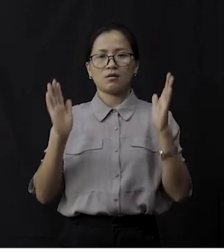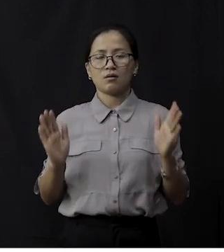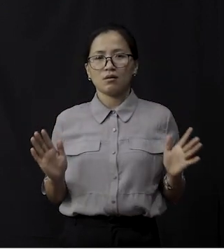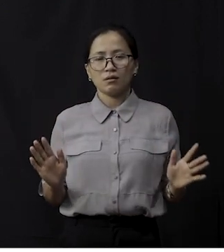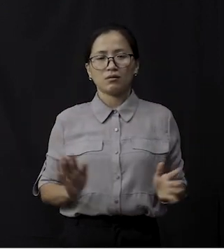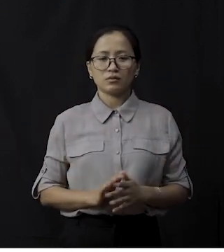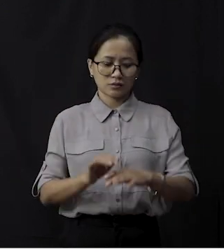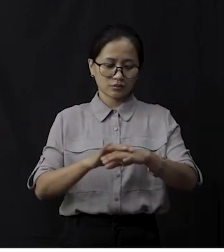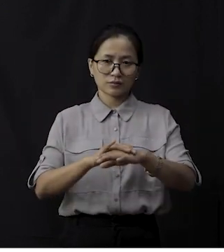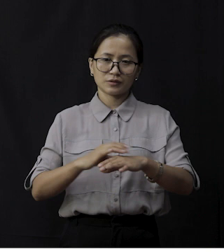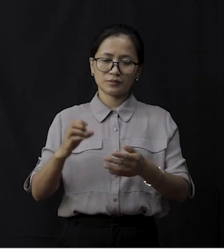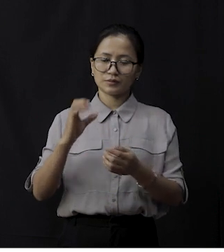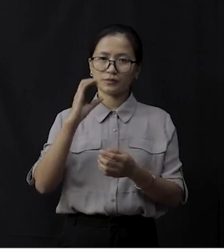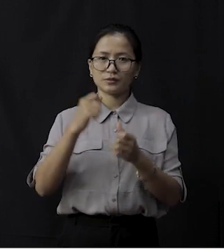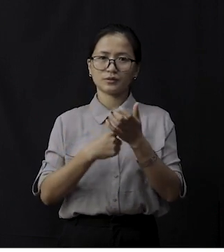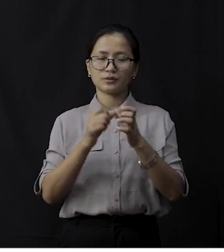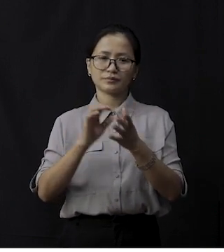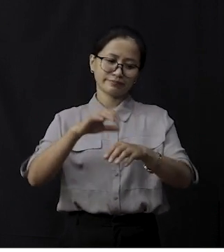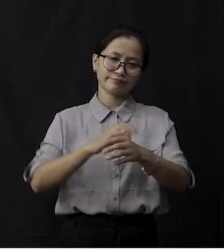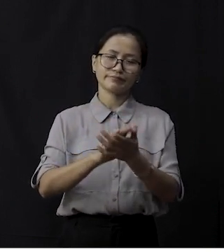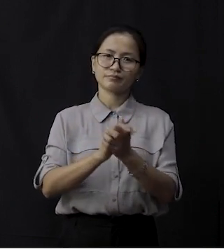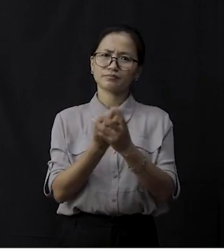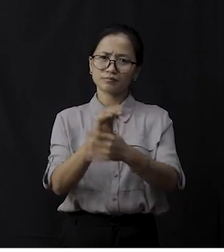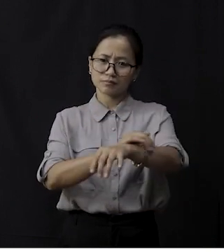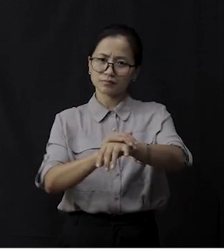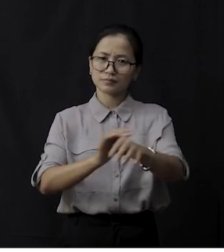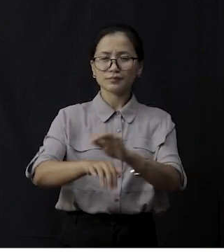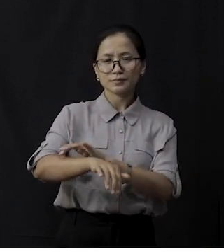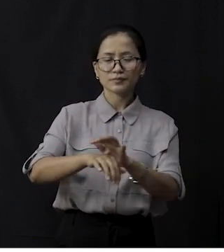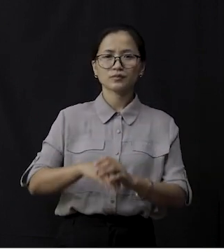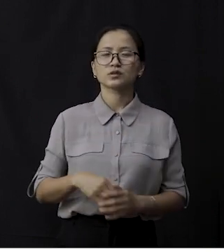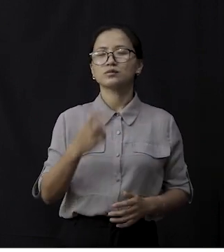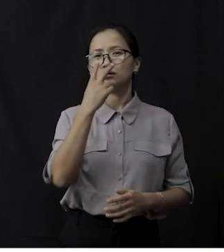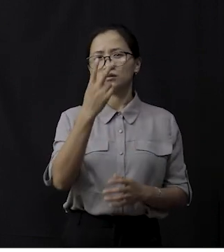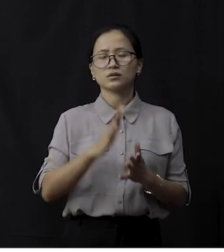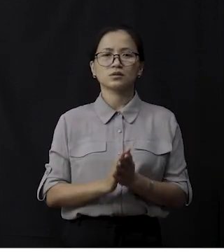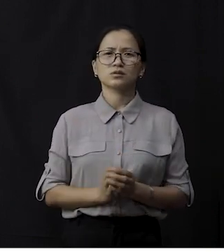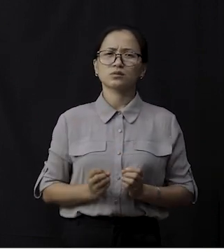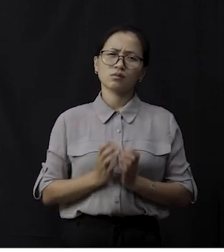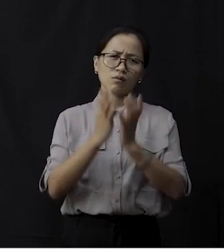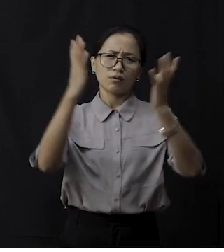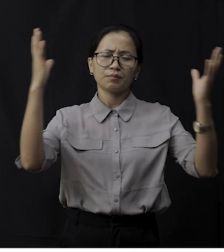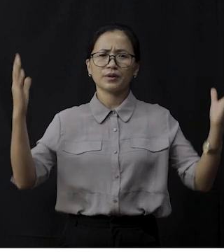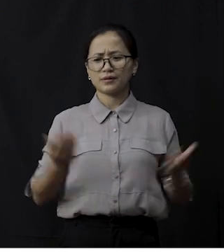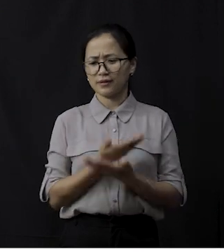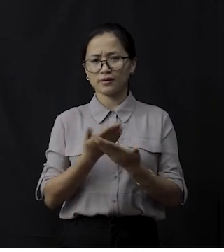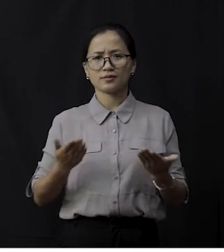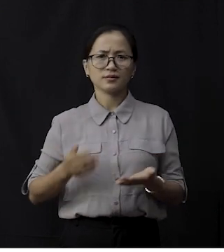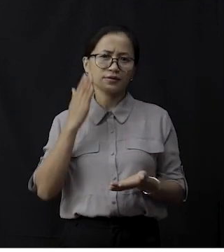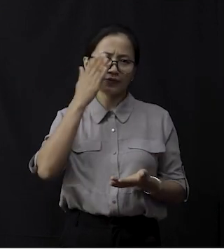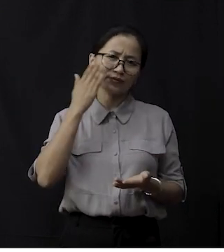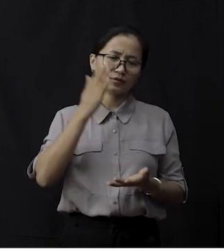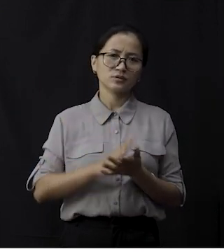Even the cream, the lotions, even you go to the cosmetic shop, so many products are there, right? Face wash,